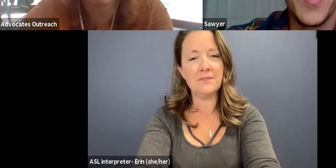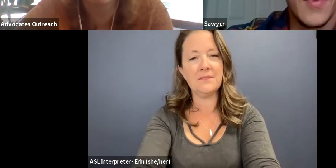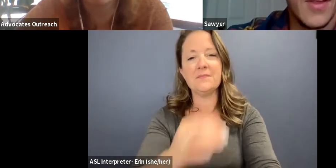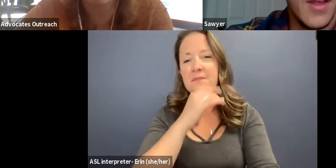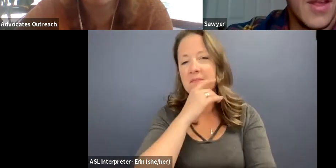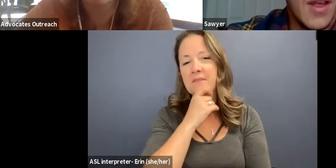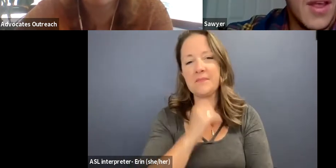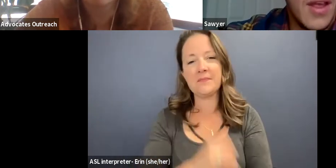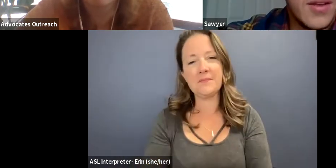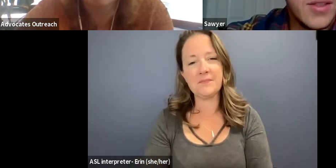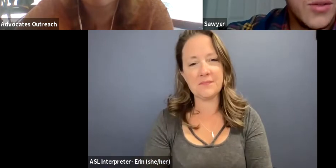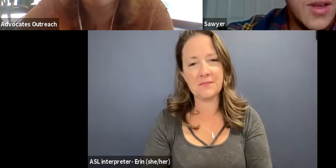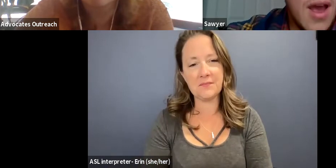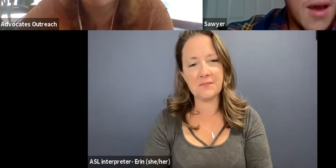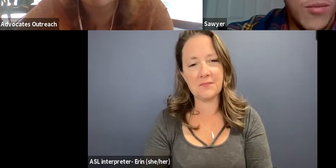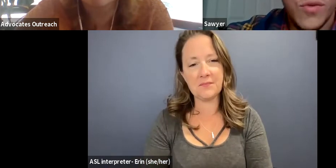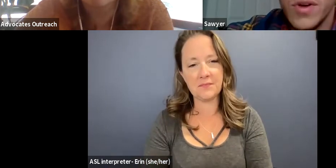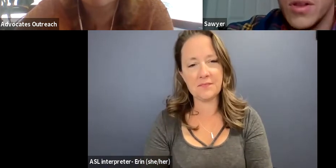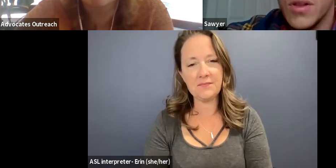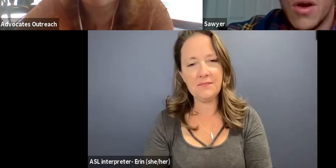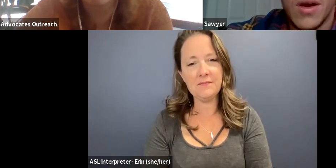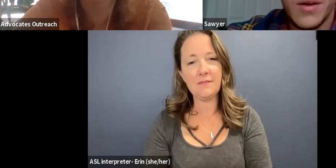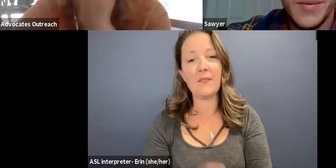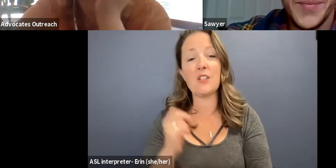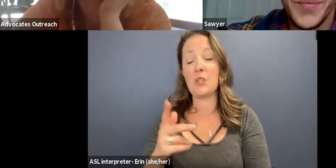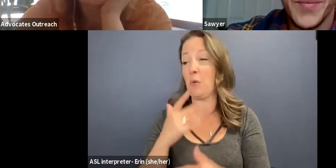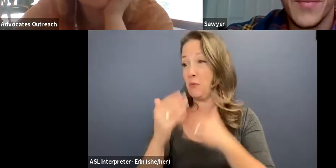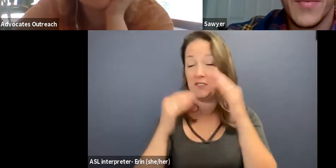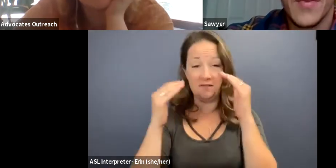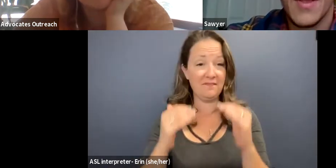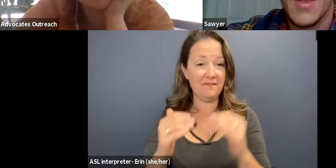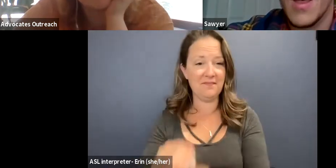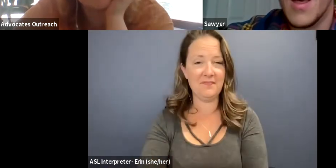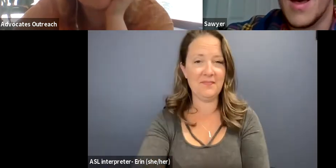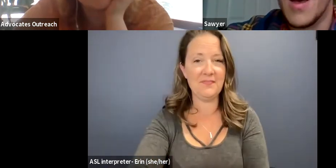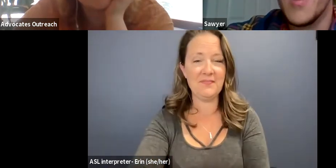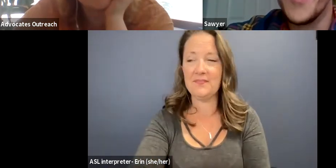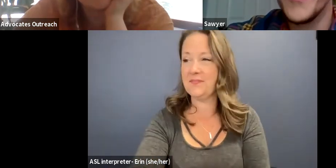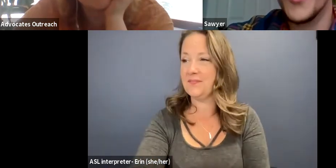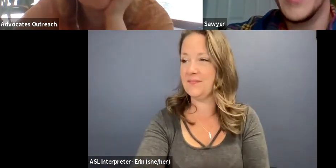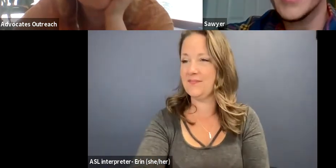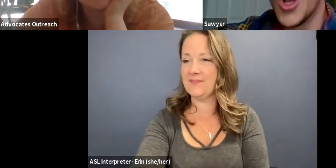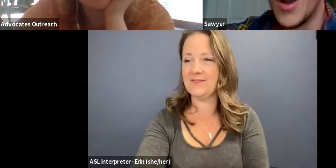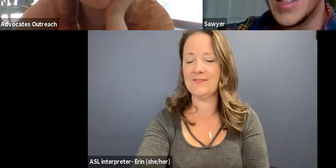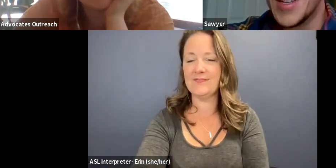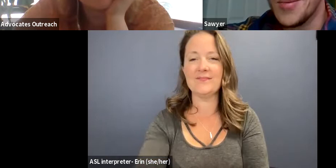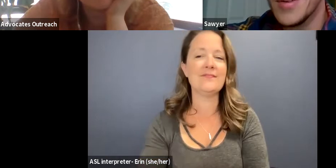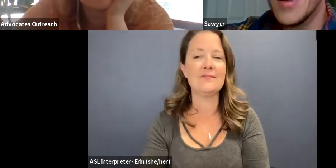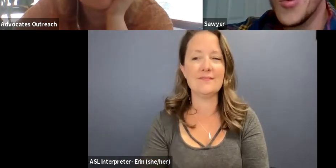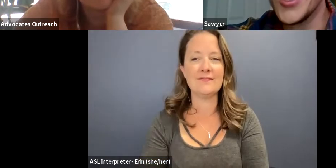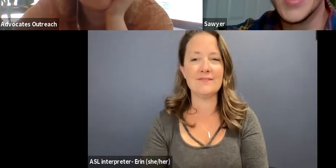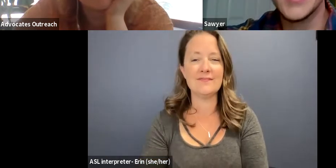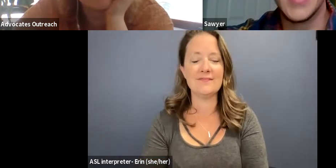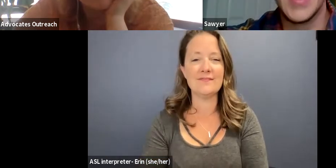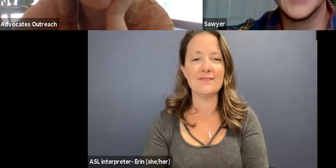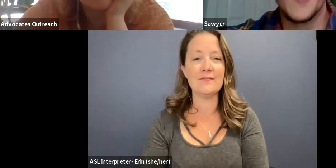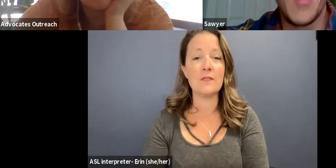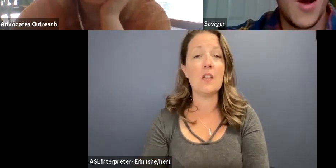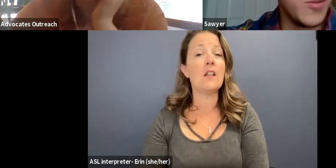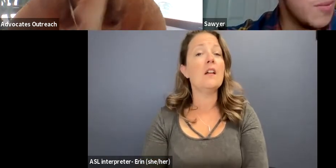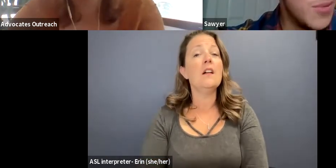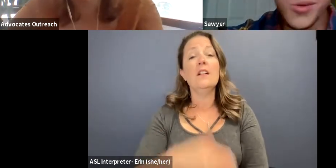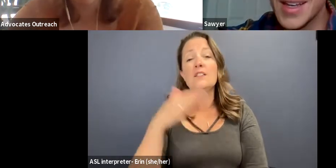download that includes, like, this is just the birth to age 4 sheet, but there's also